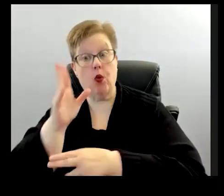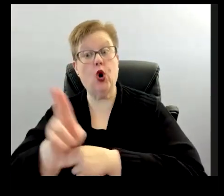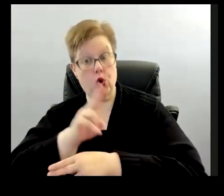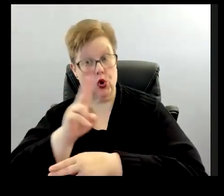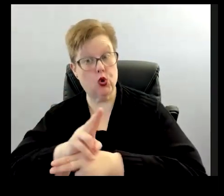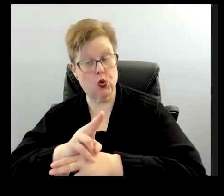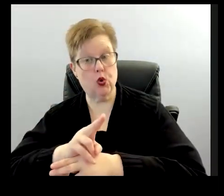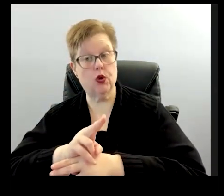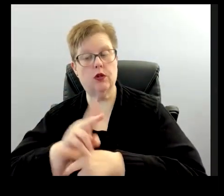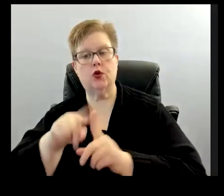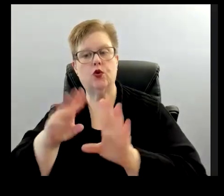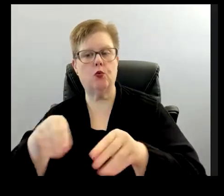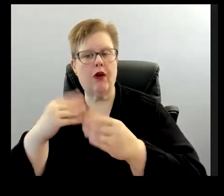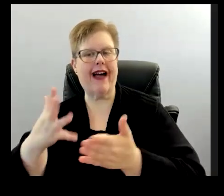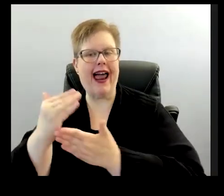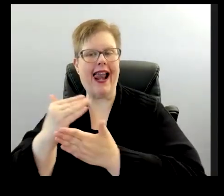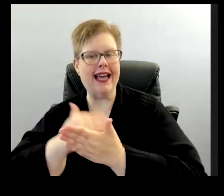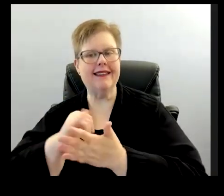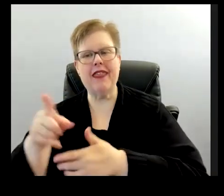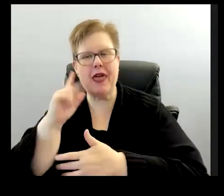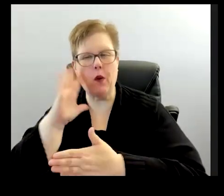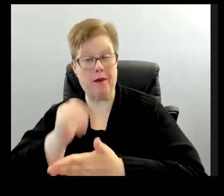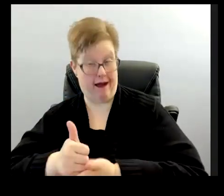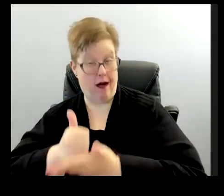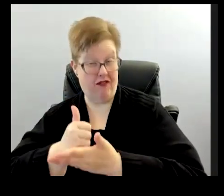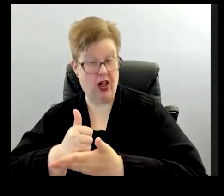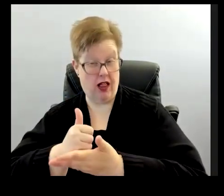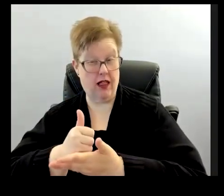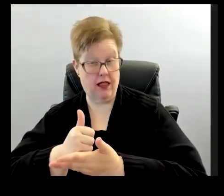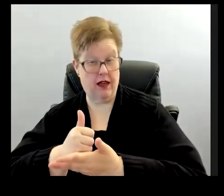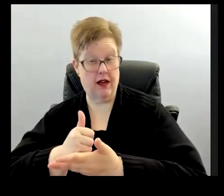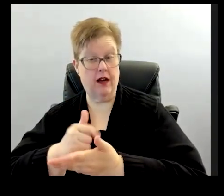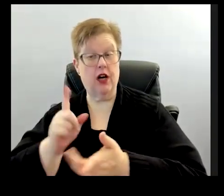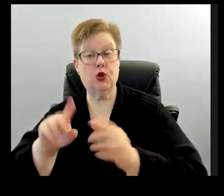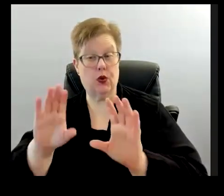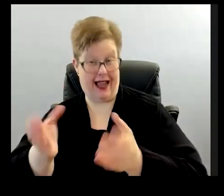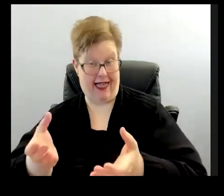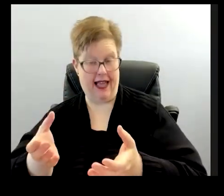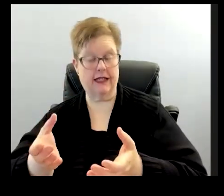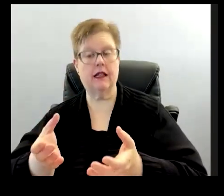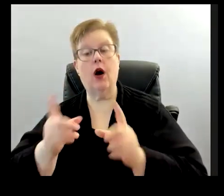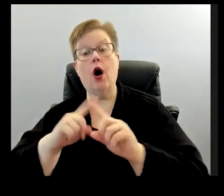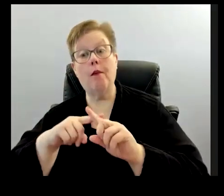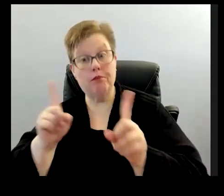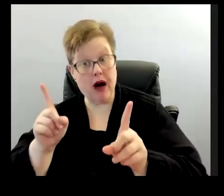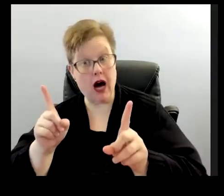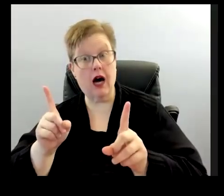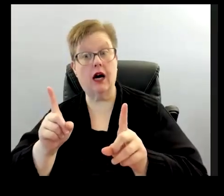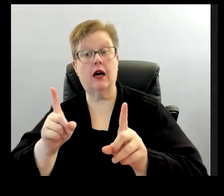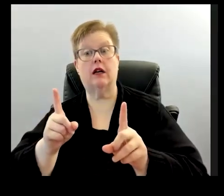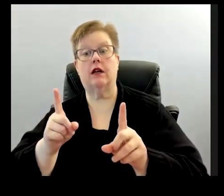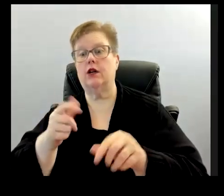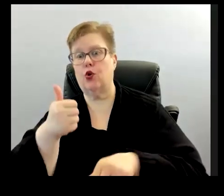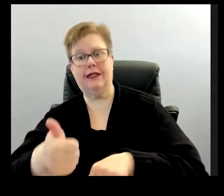those to provide lessons that they think will be helpful to the class. But you yourself are